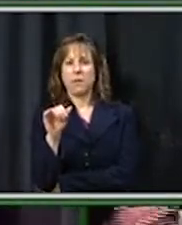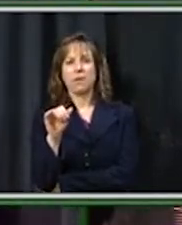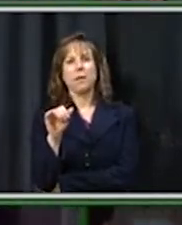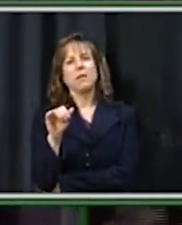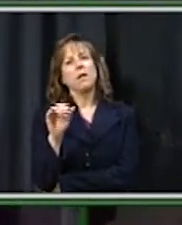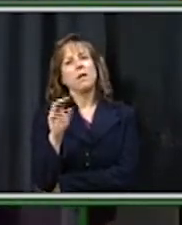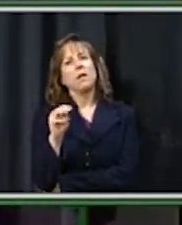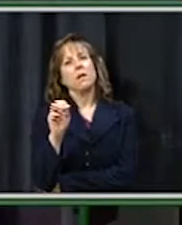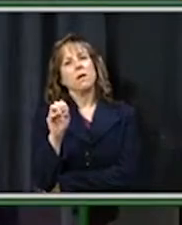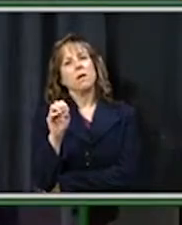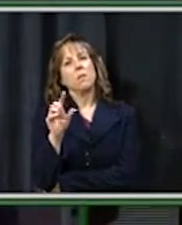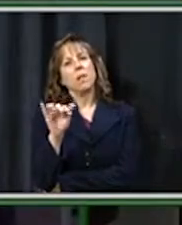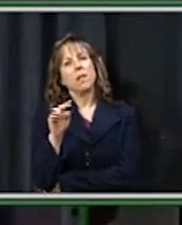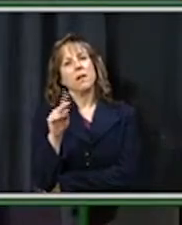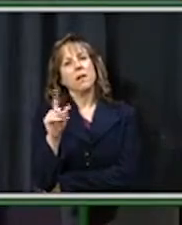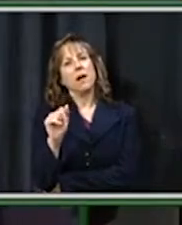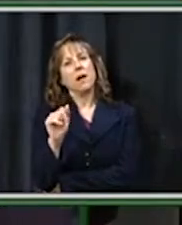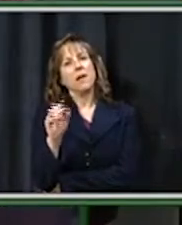Melinda Dyke.